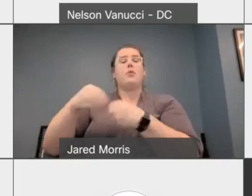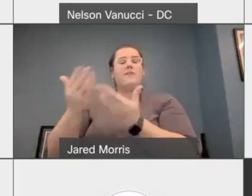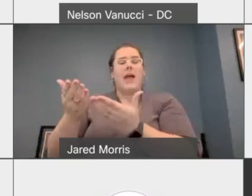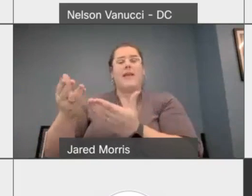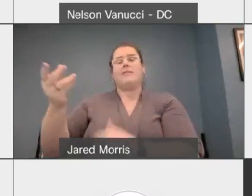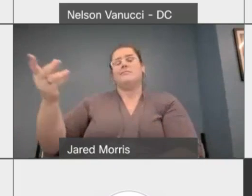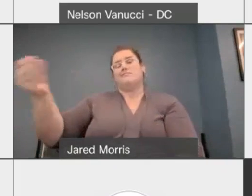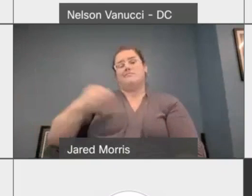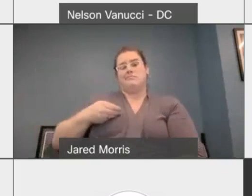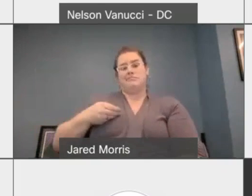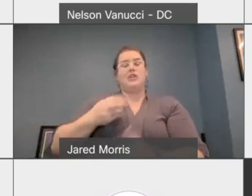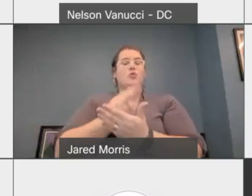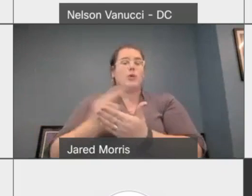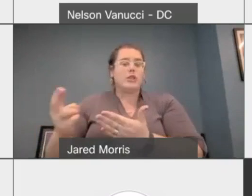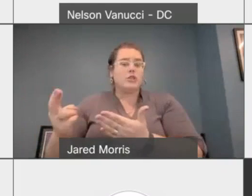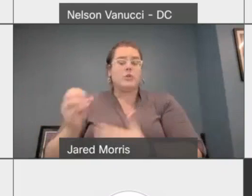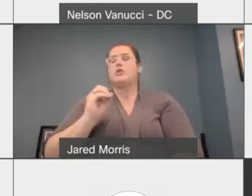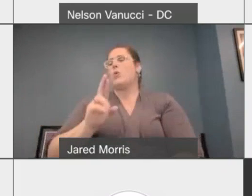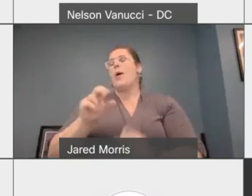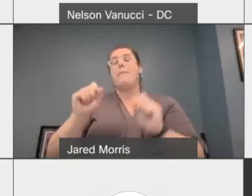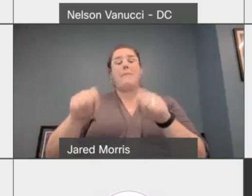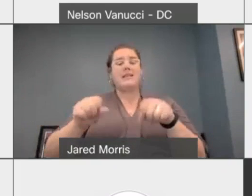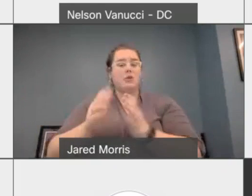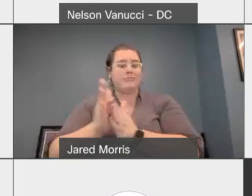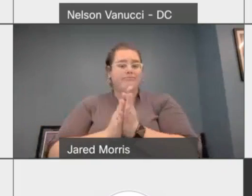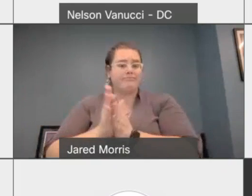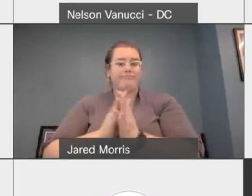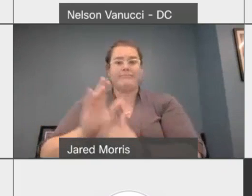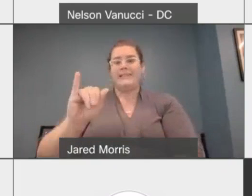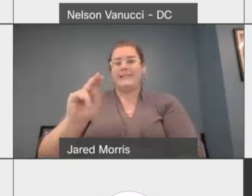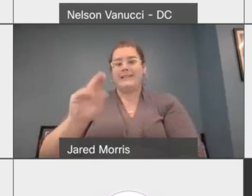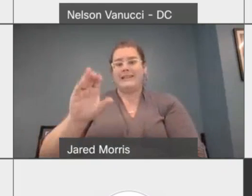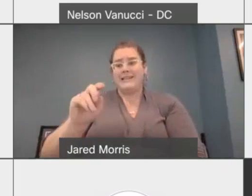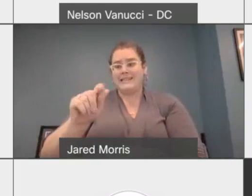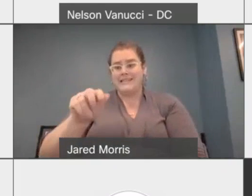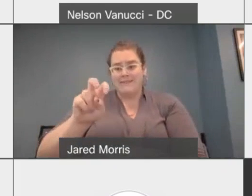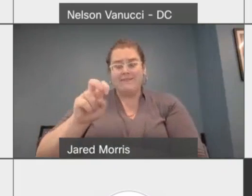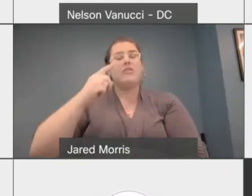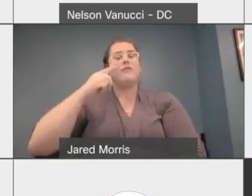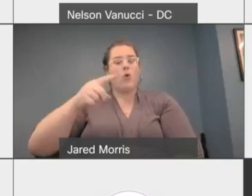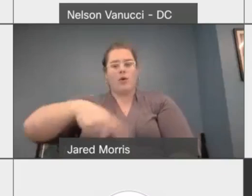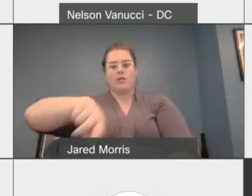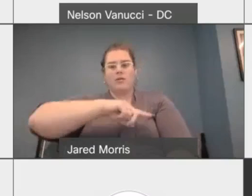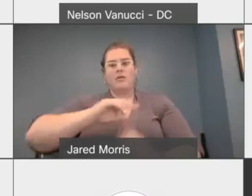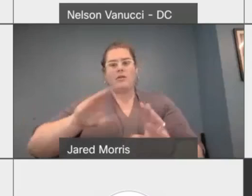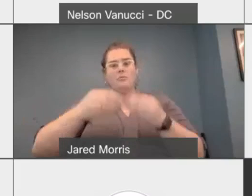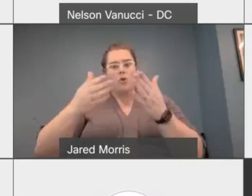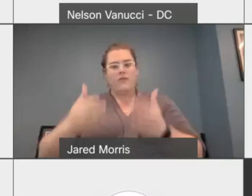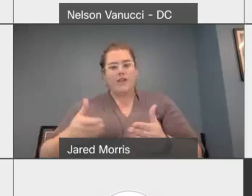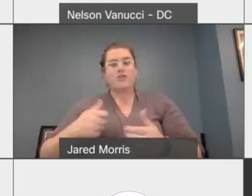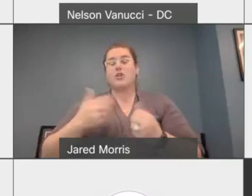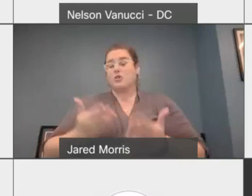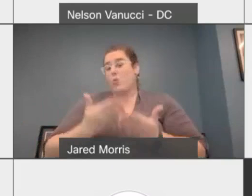resources and or incentives to providers to offer to their staff to encourage their staff to